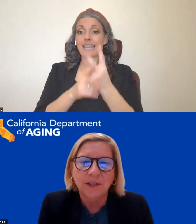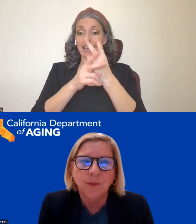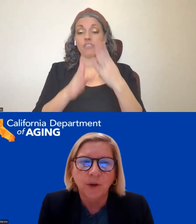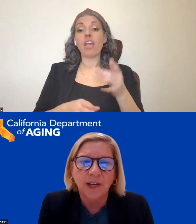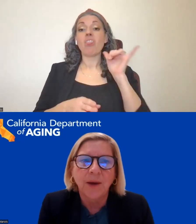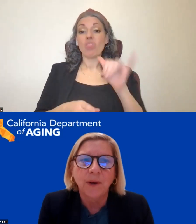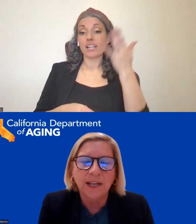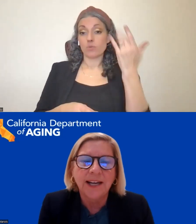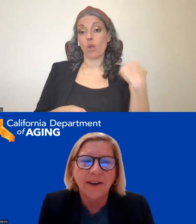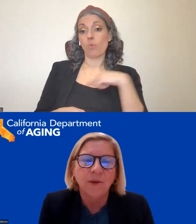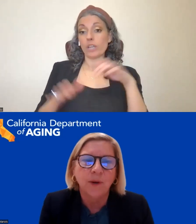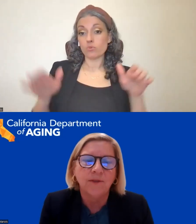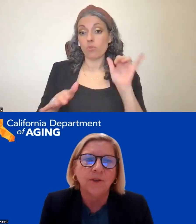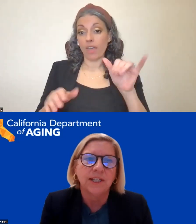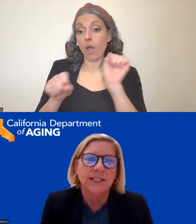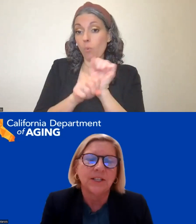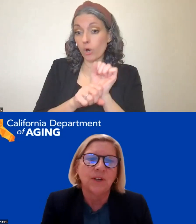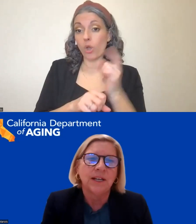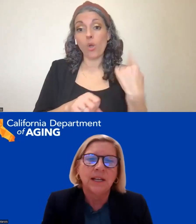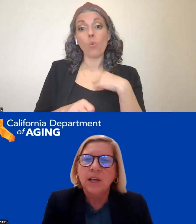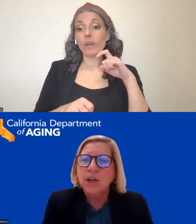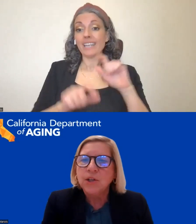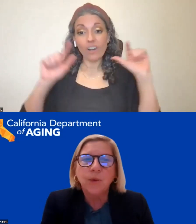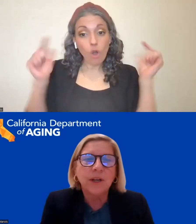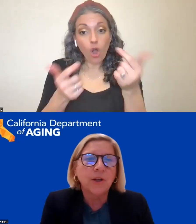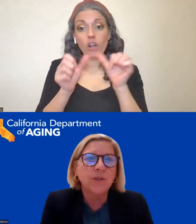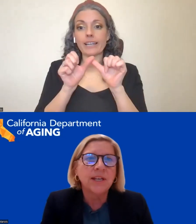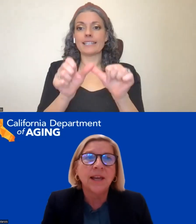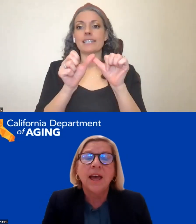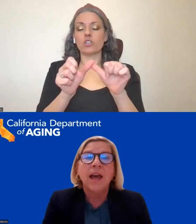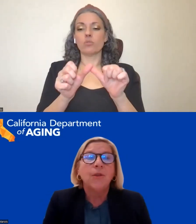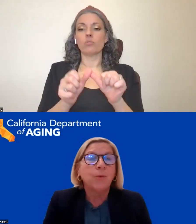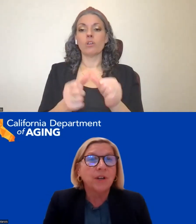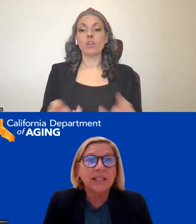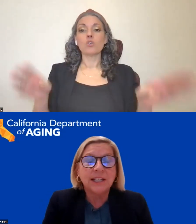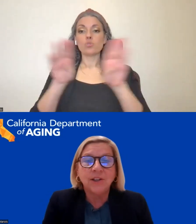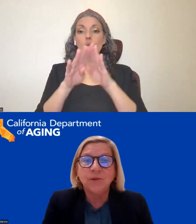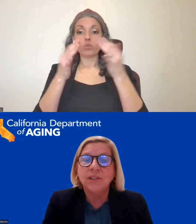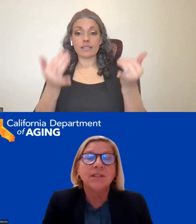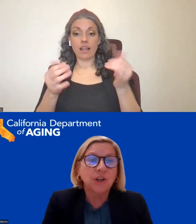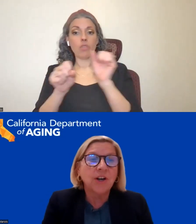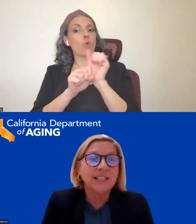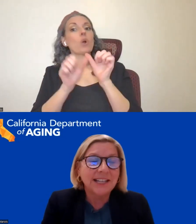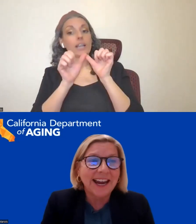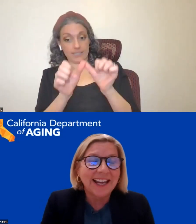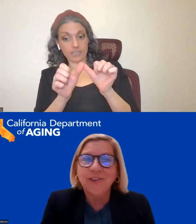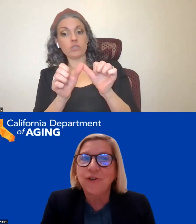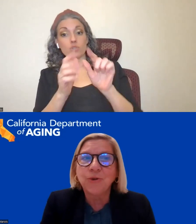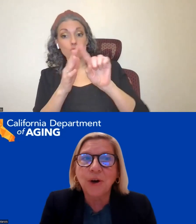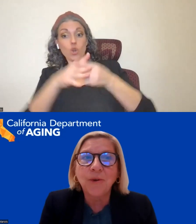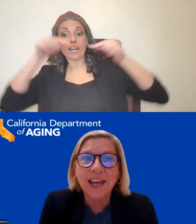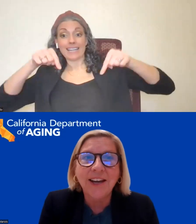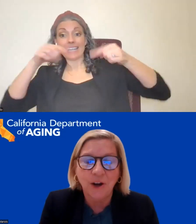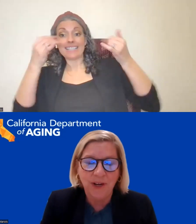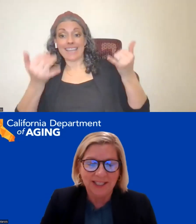doing this work, and we need every one of you to continue it. So in closing, the work continues starting today. If